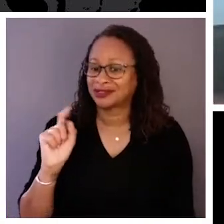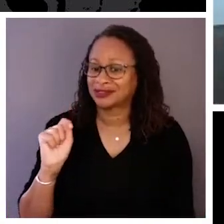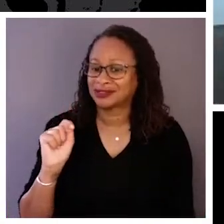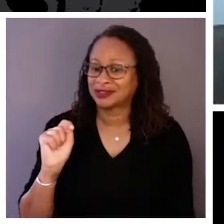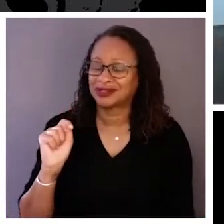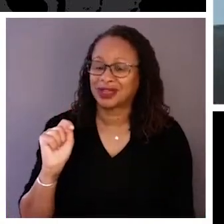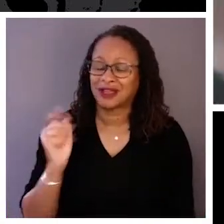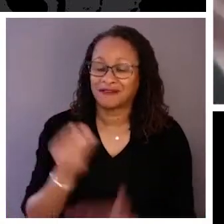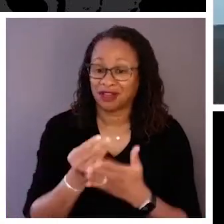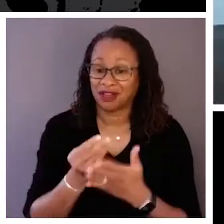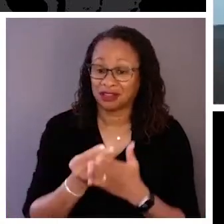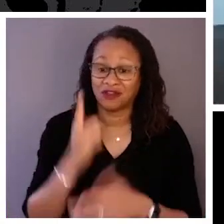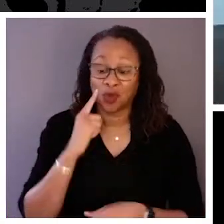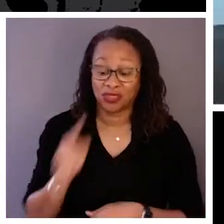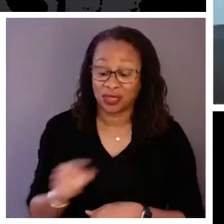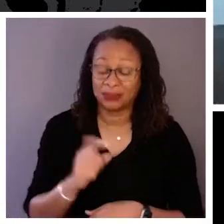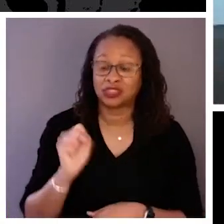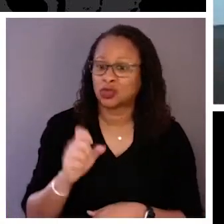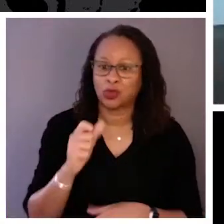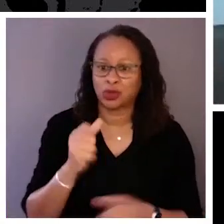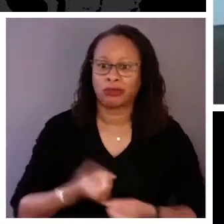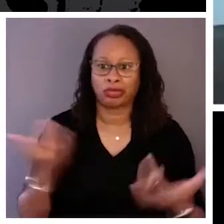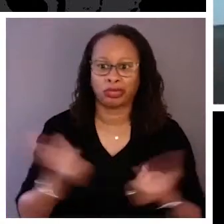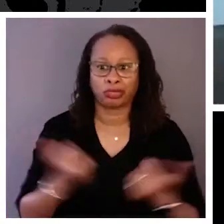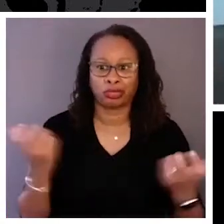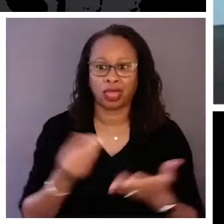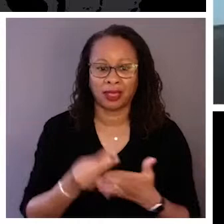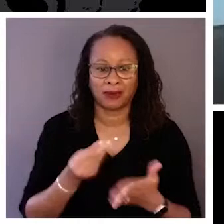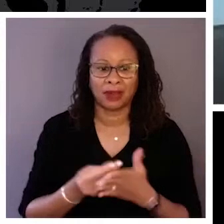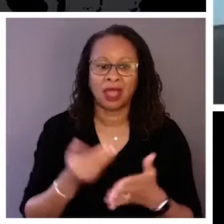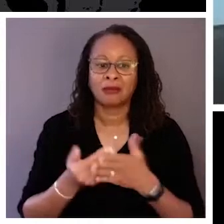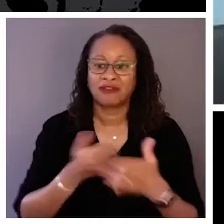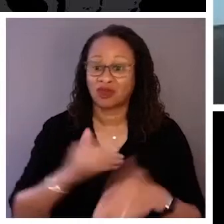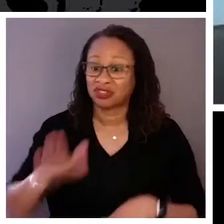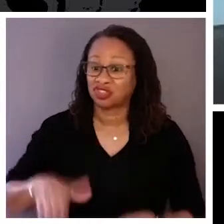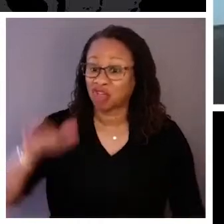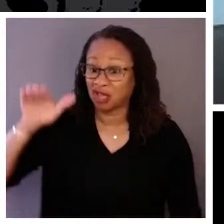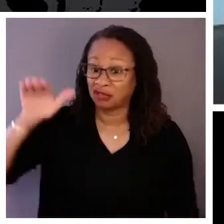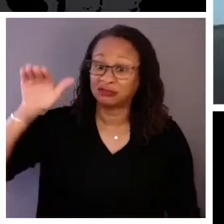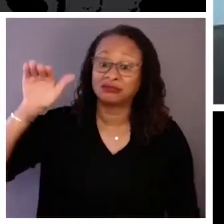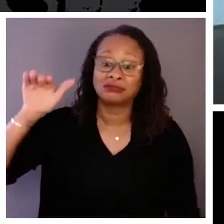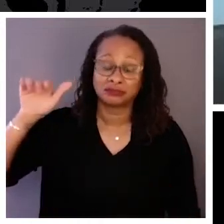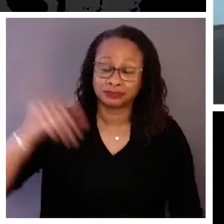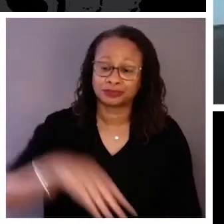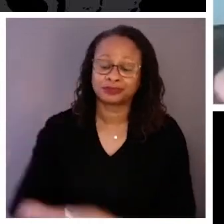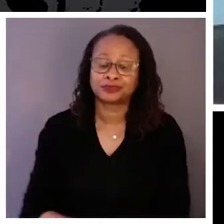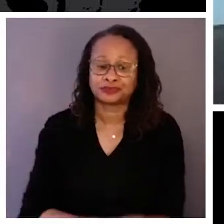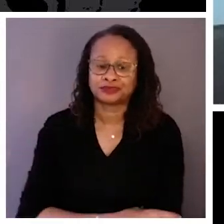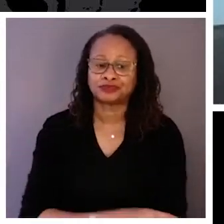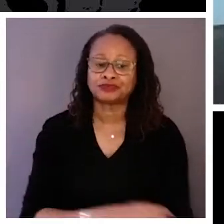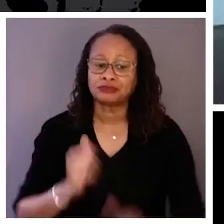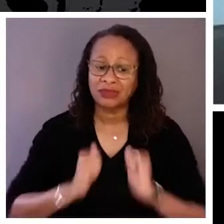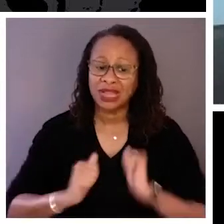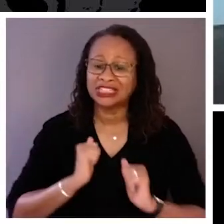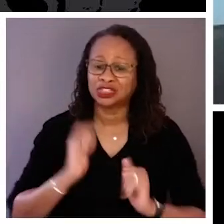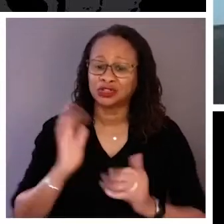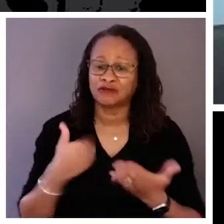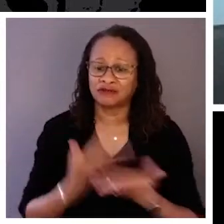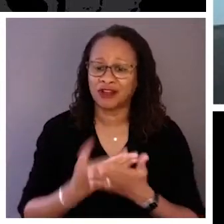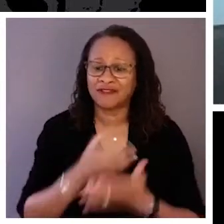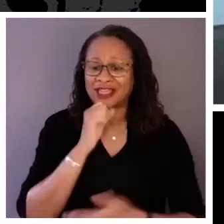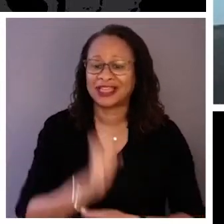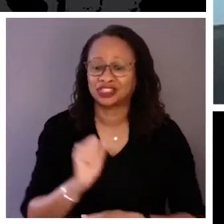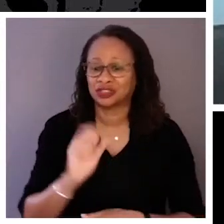be squandered before the child actor, the child performer, reached the age of majority and